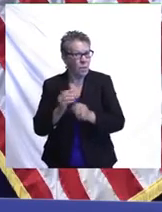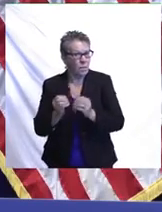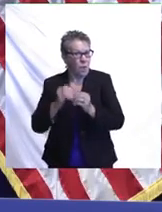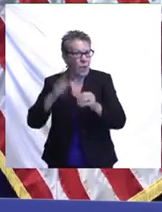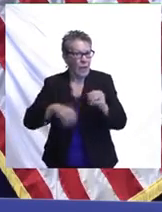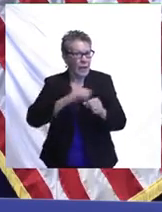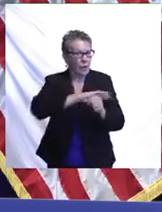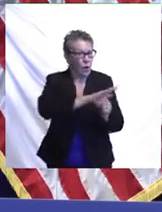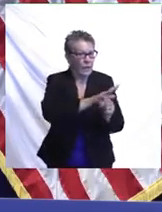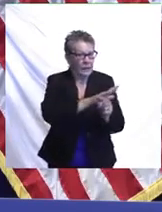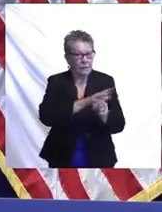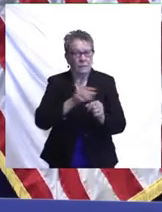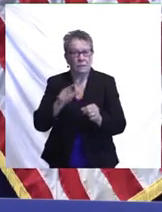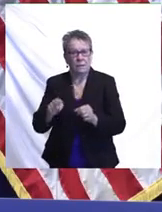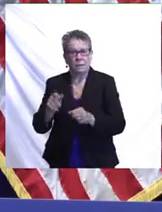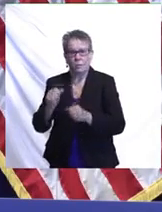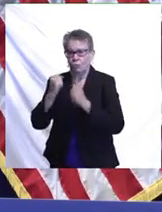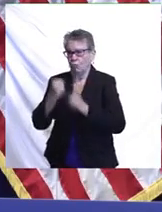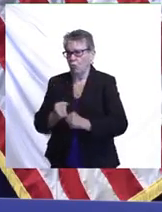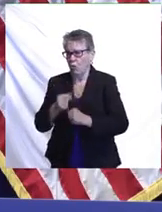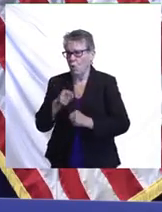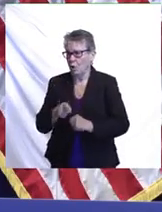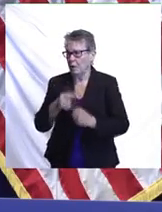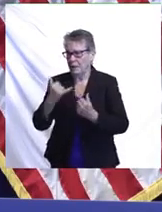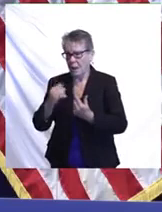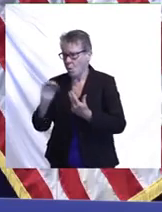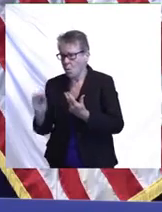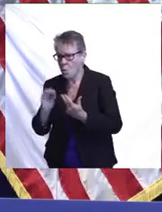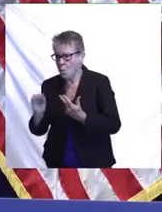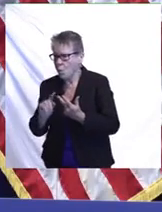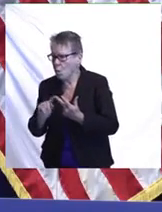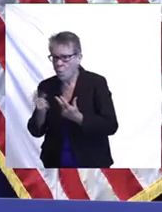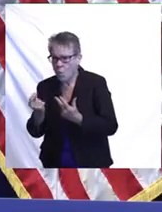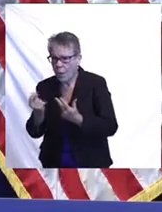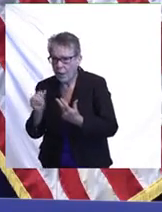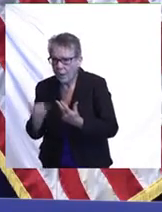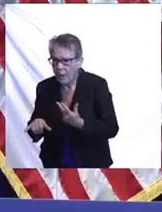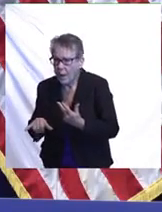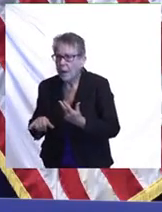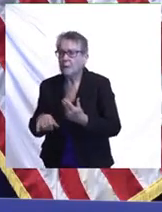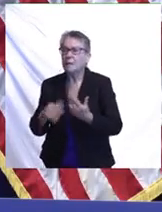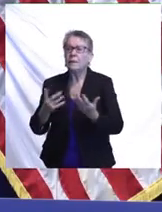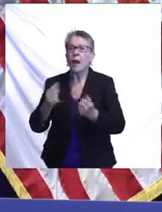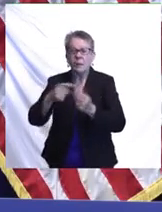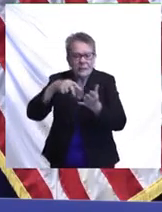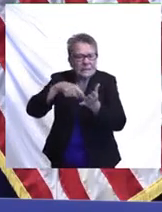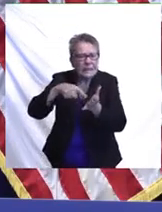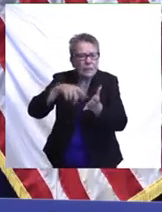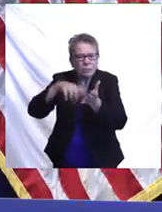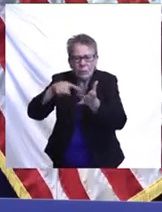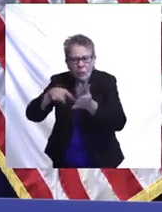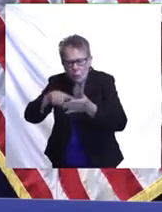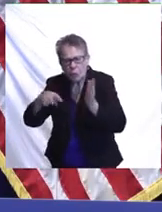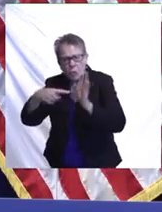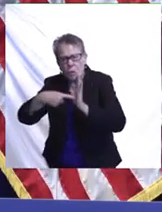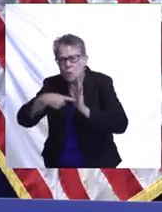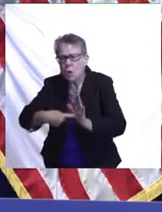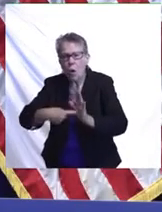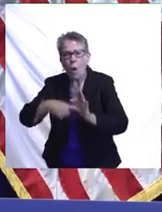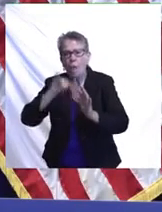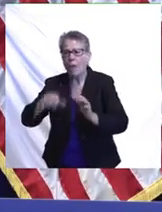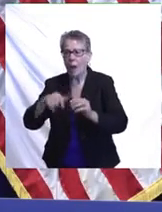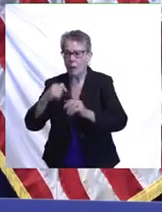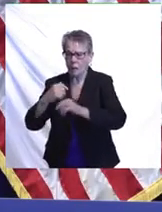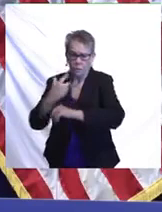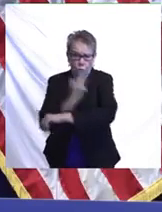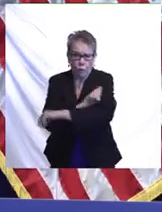against COVID-19, protection against the virus and the ability to prevent infection with the Delta variant may decrease